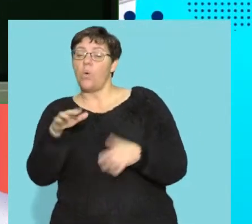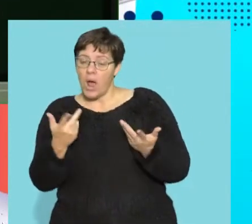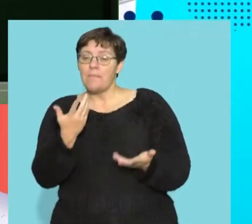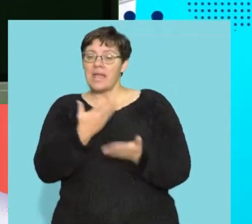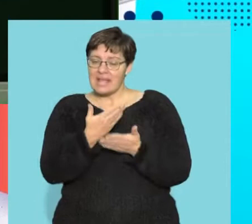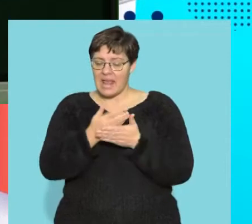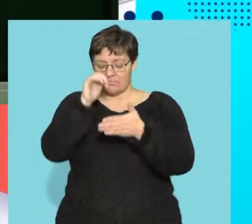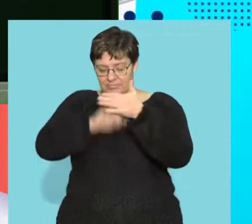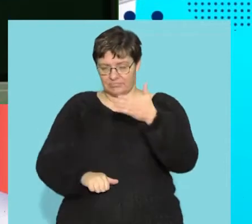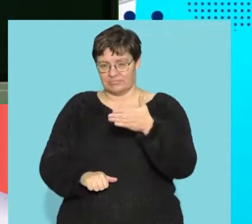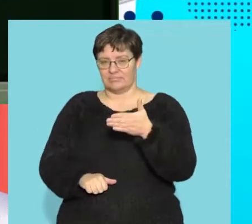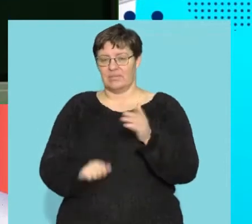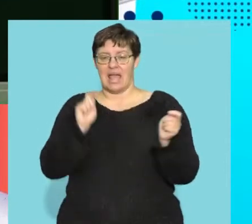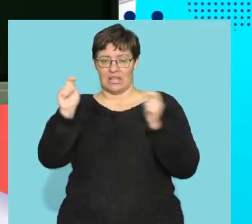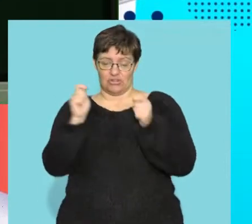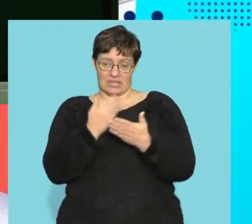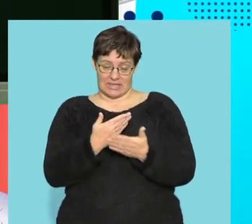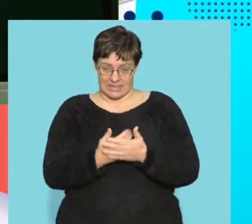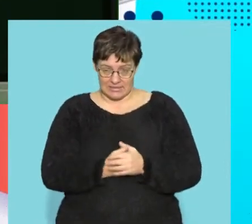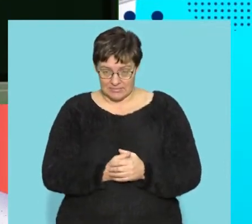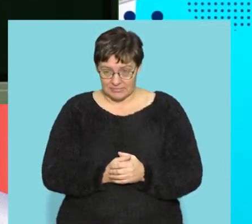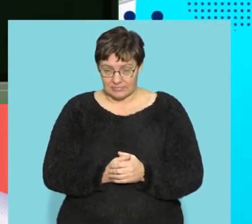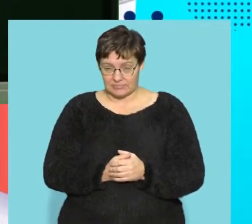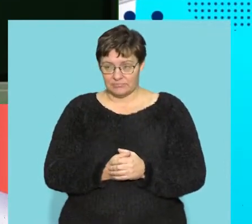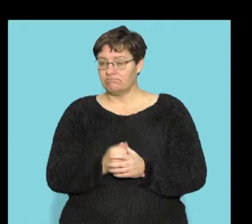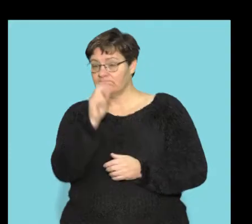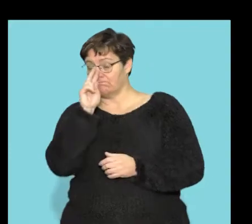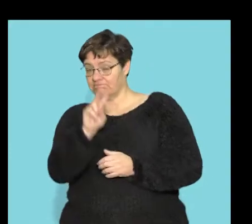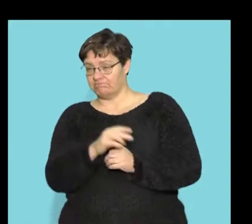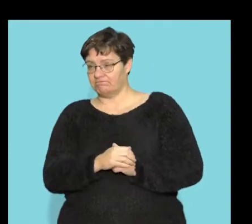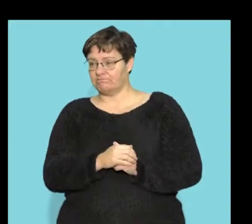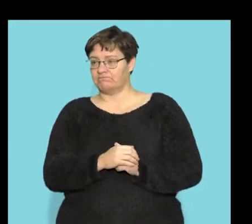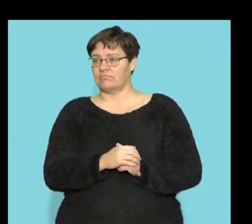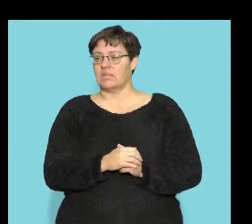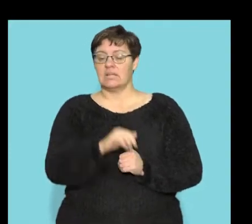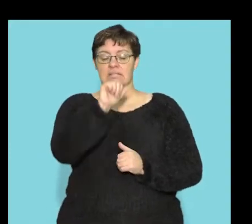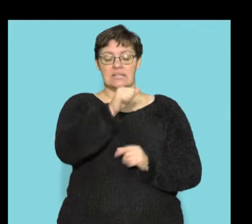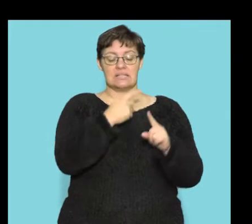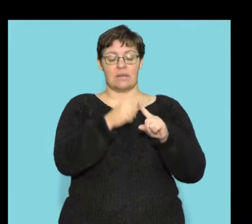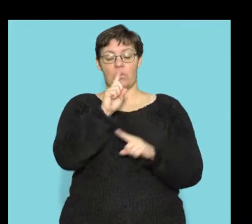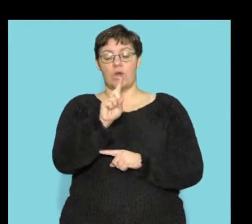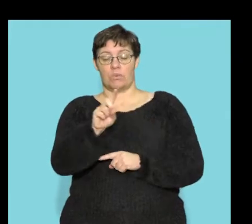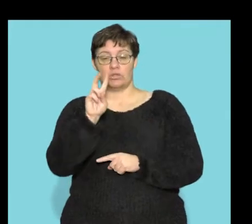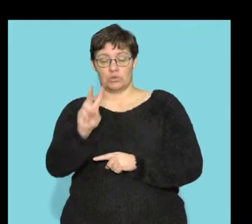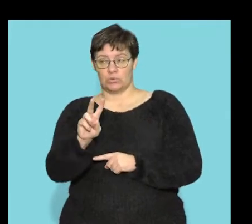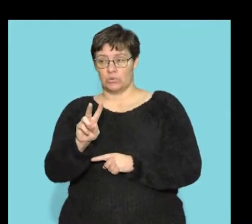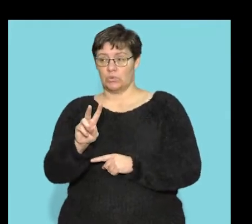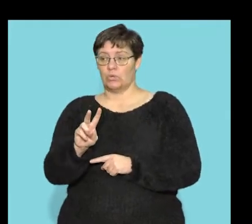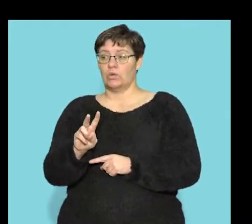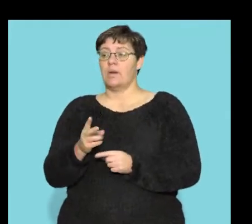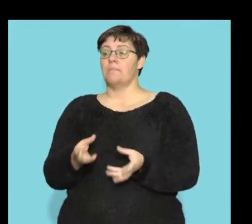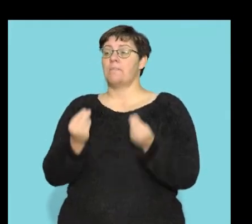to be able to do my adjustment. Therefore, watch this here. It's 6 times 112 to give